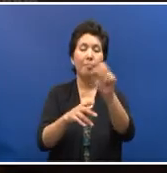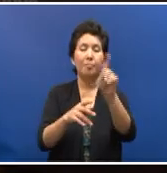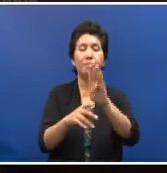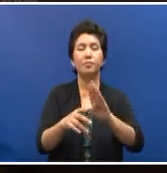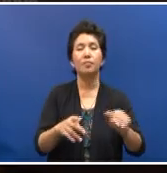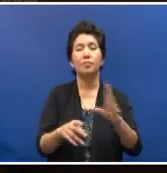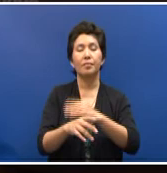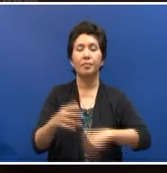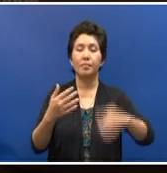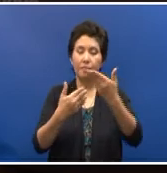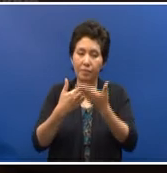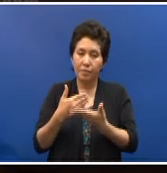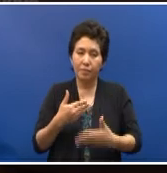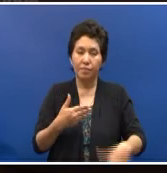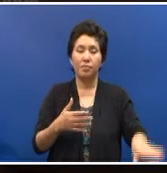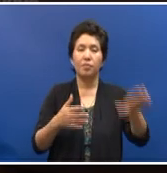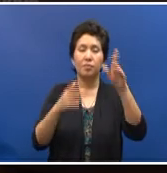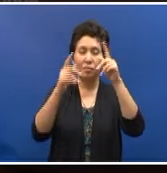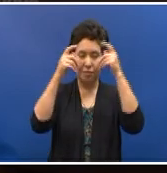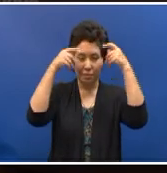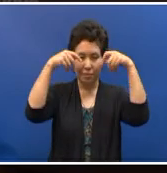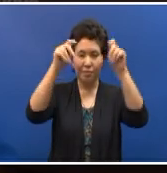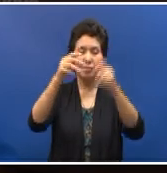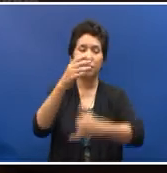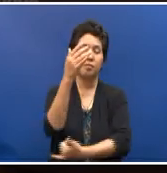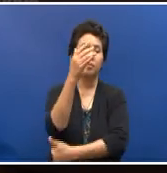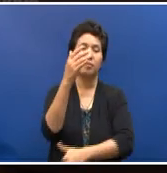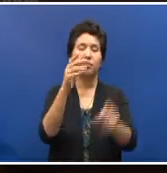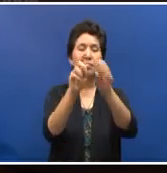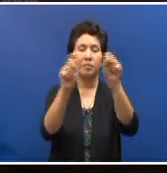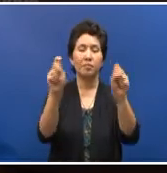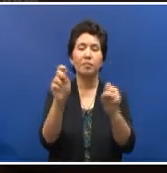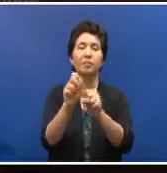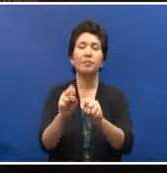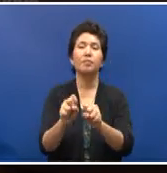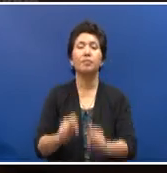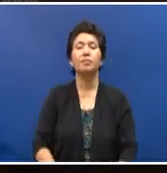societies, and after this, chiefdoms and the state system. Okay,